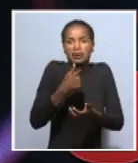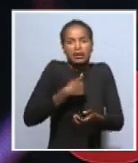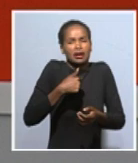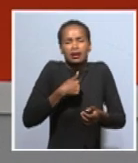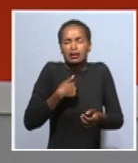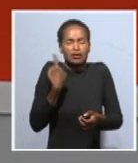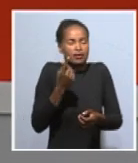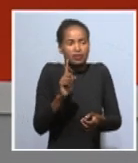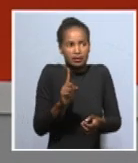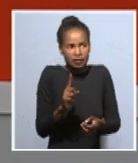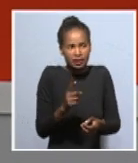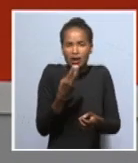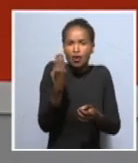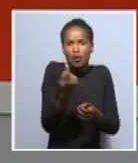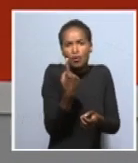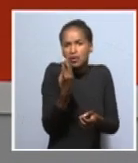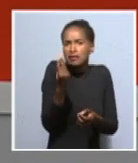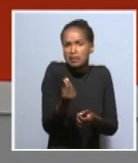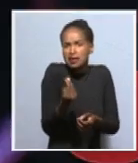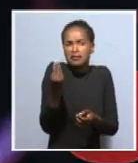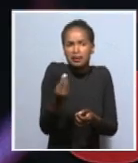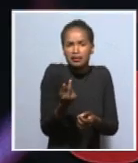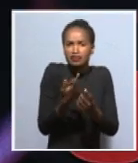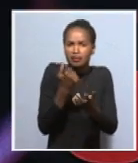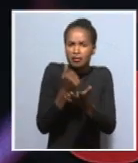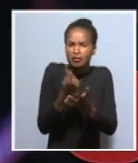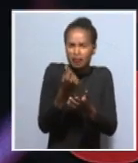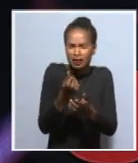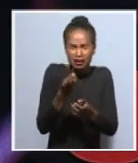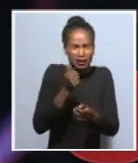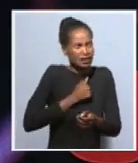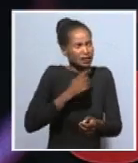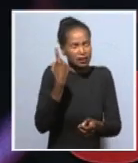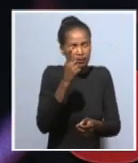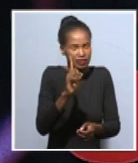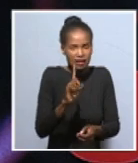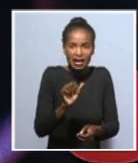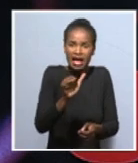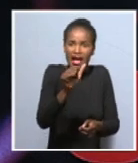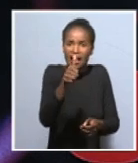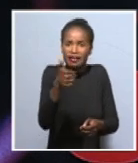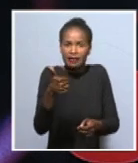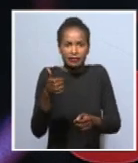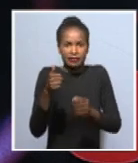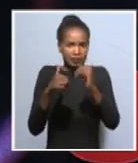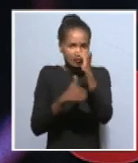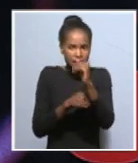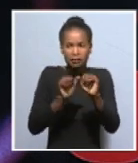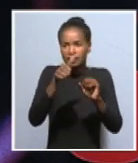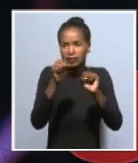necessarily. And it's not a financing matter from one institution necessarily. I think there are a lot of players, and I'm